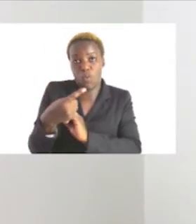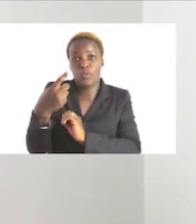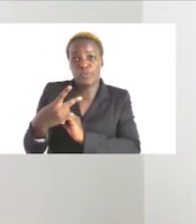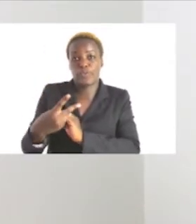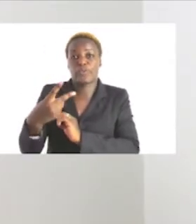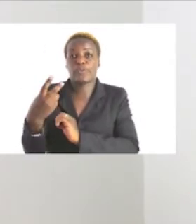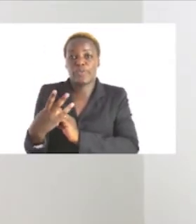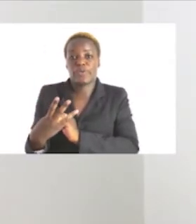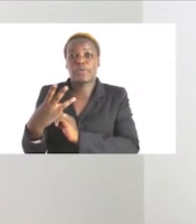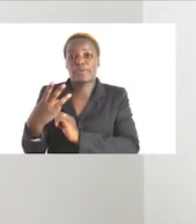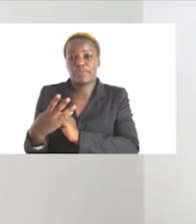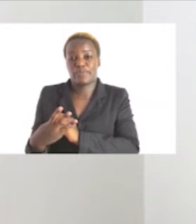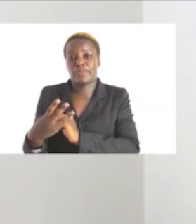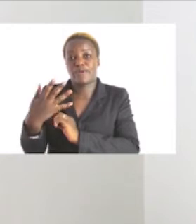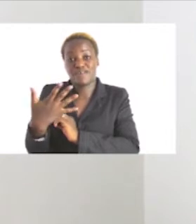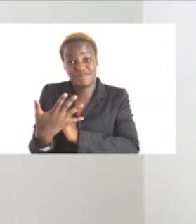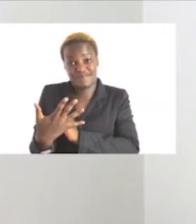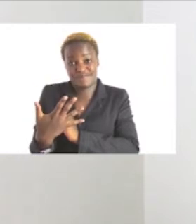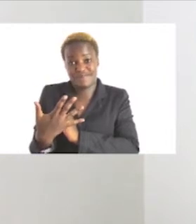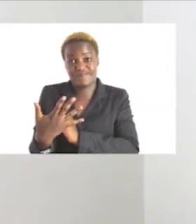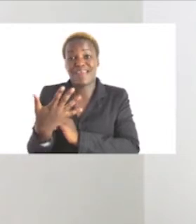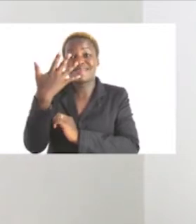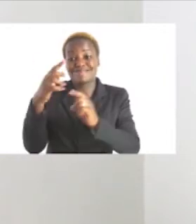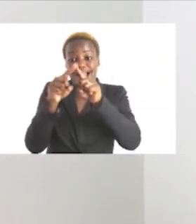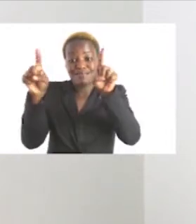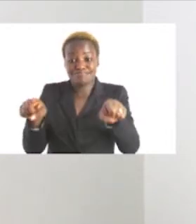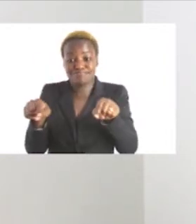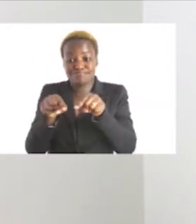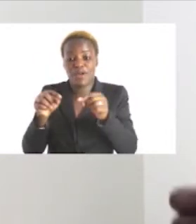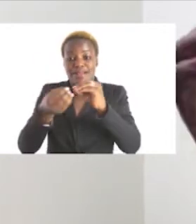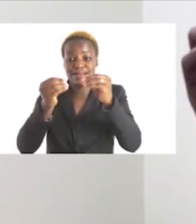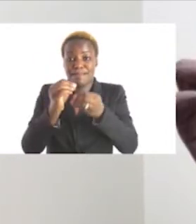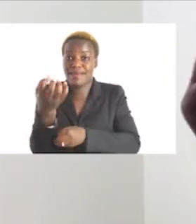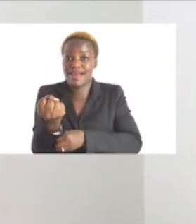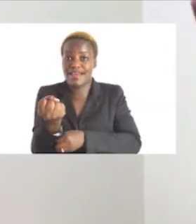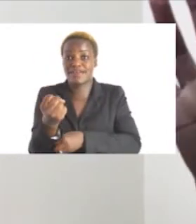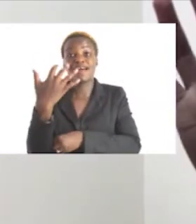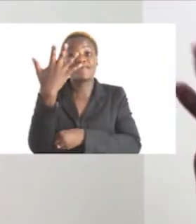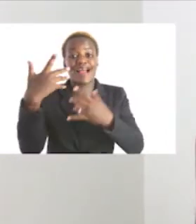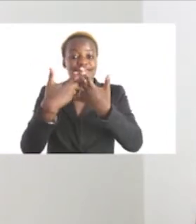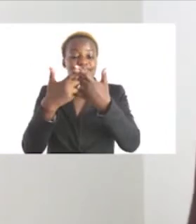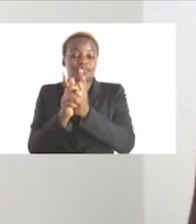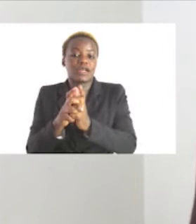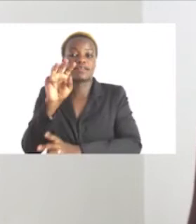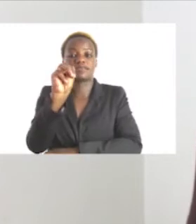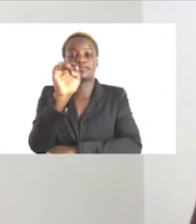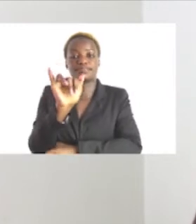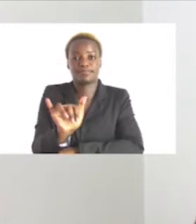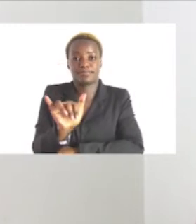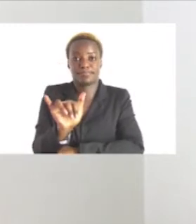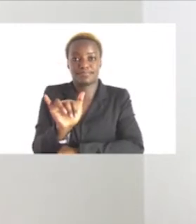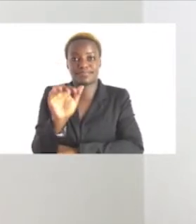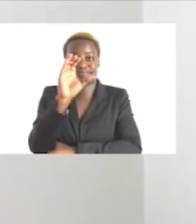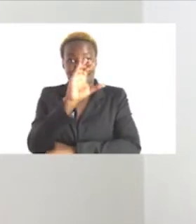1, 2, 3, 4, 5 boxes with the numbers. So we have 5 Sundays in the